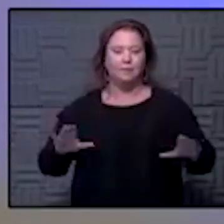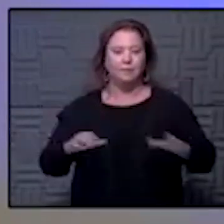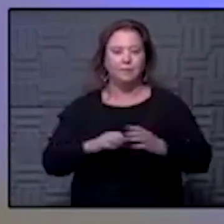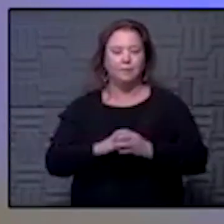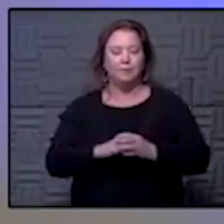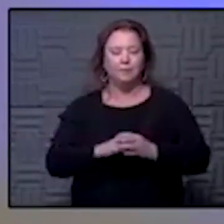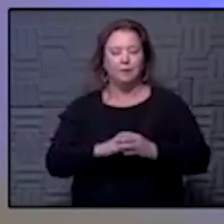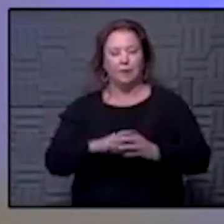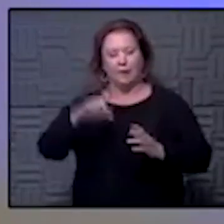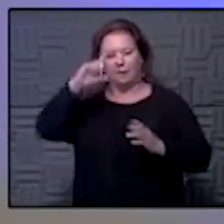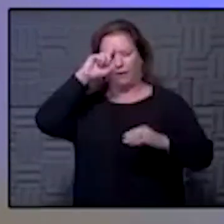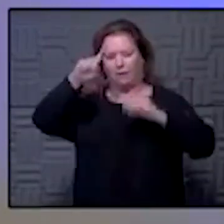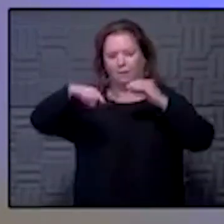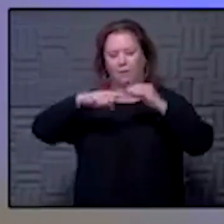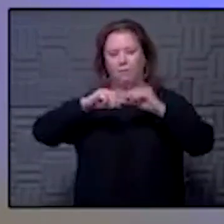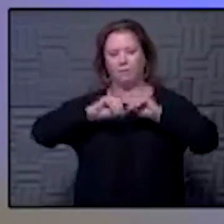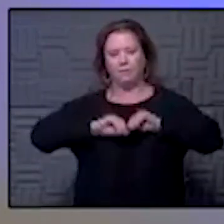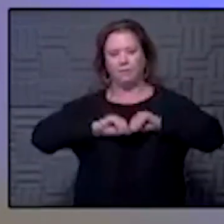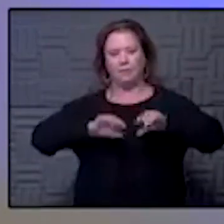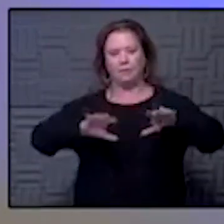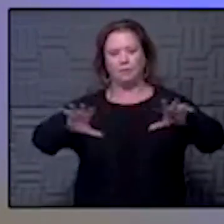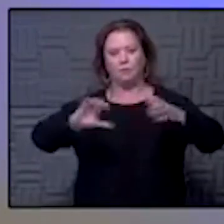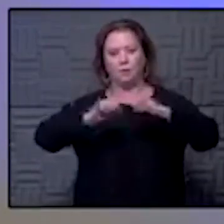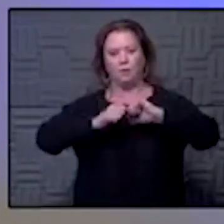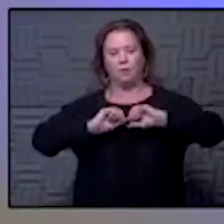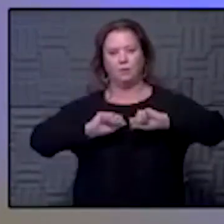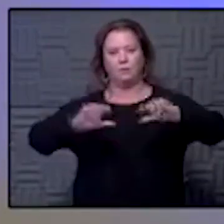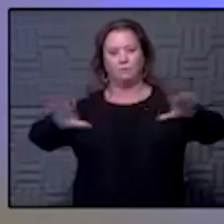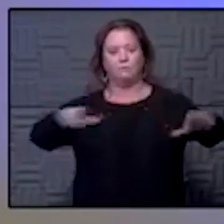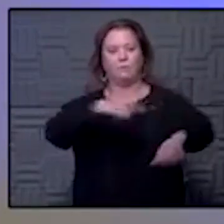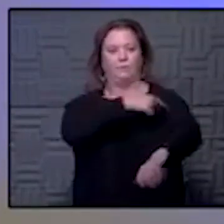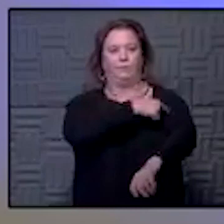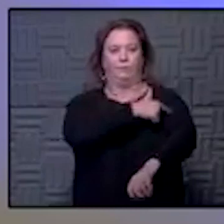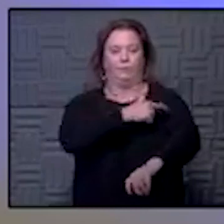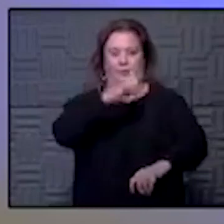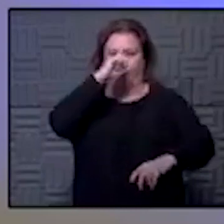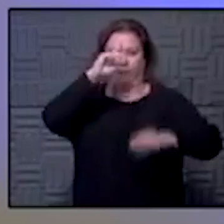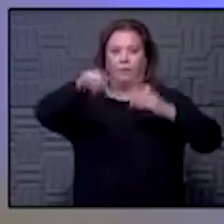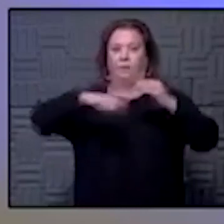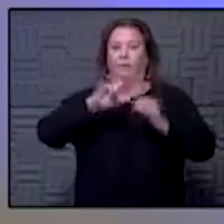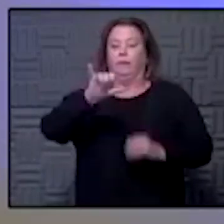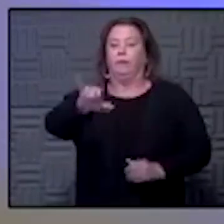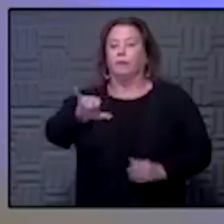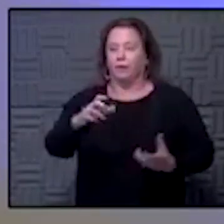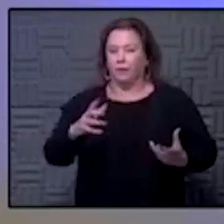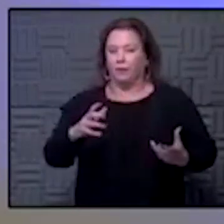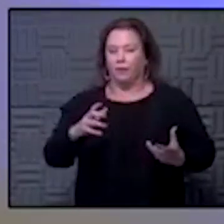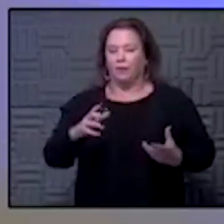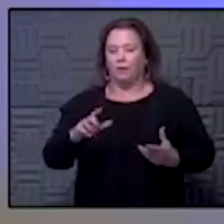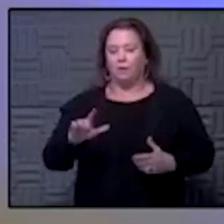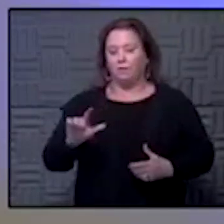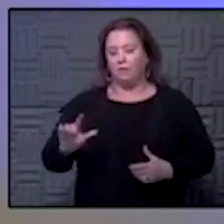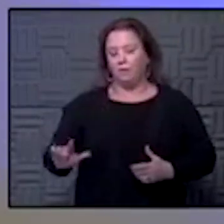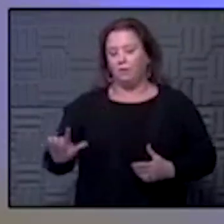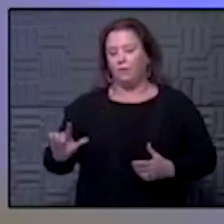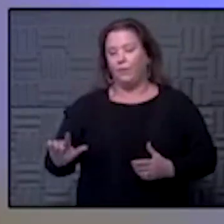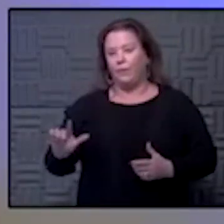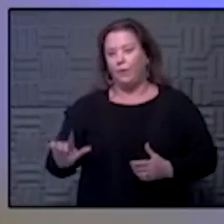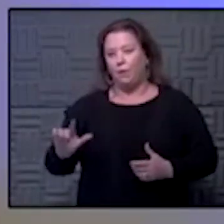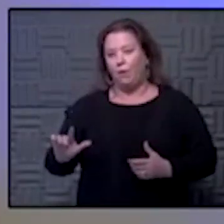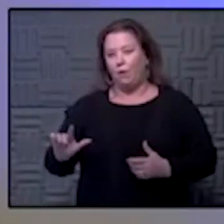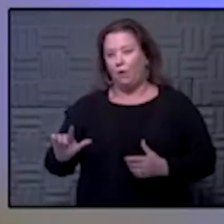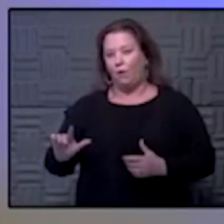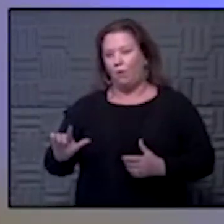when we think about the distribution scheme, we have to take that in consideration. Where does the ultra low